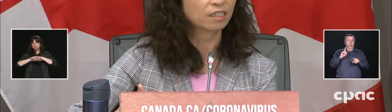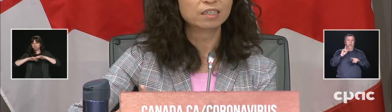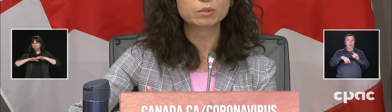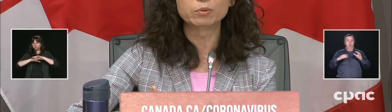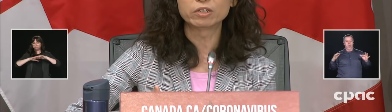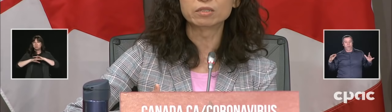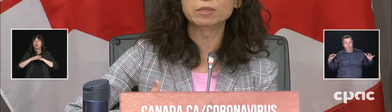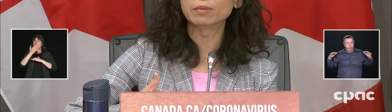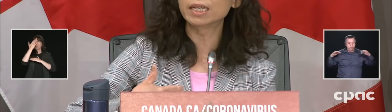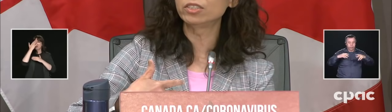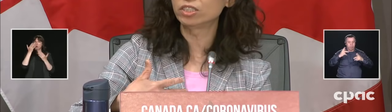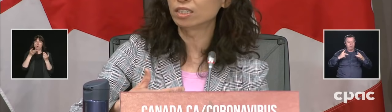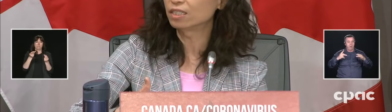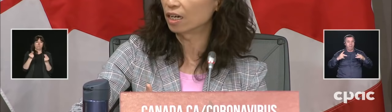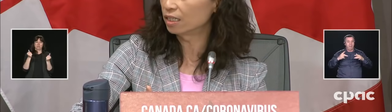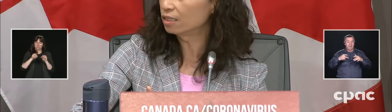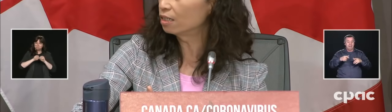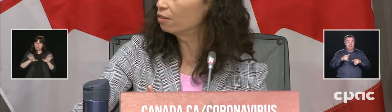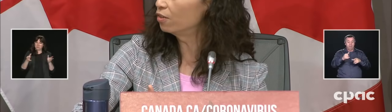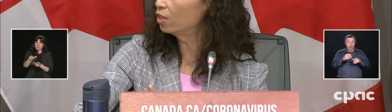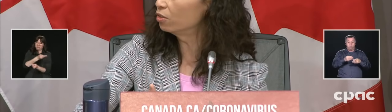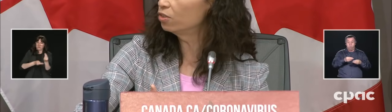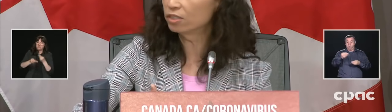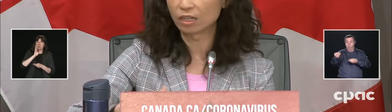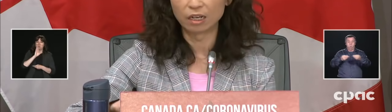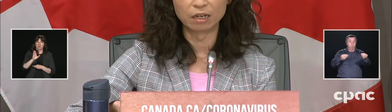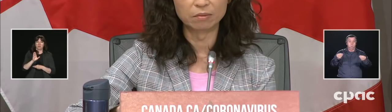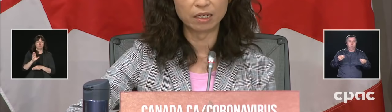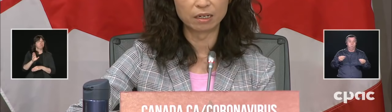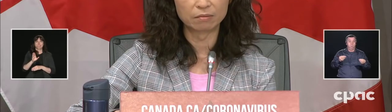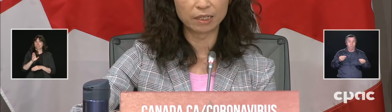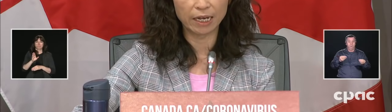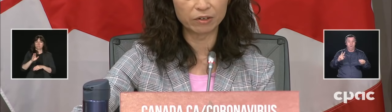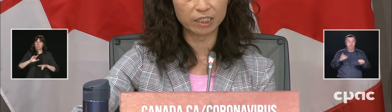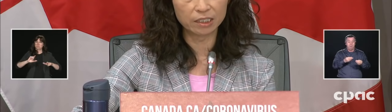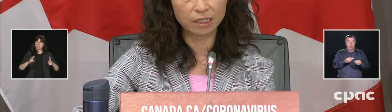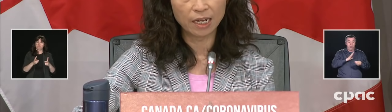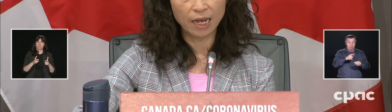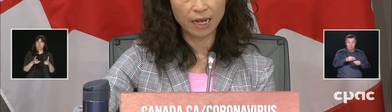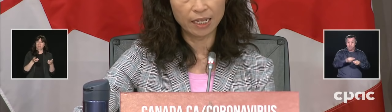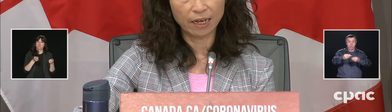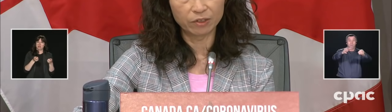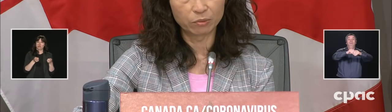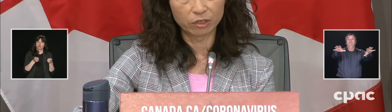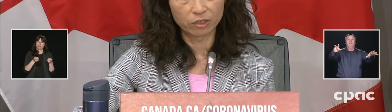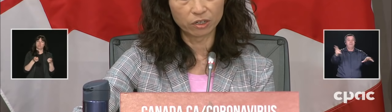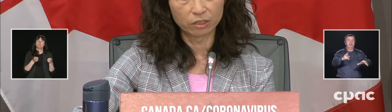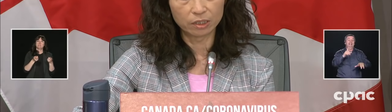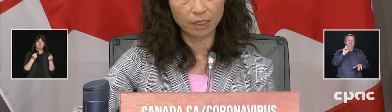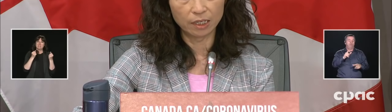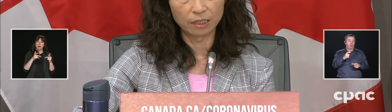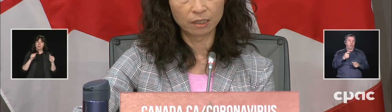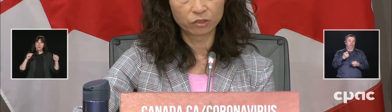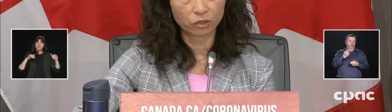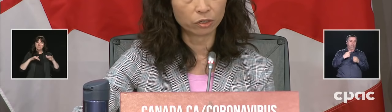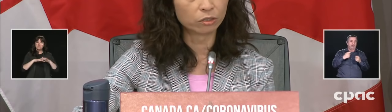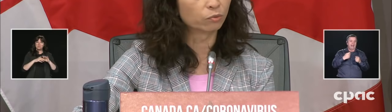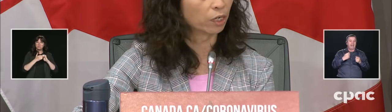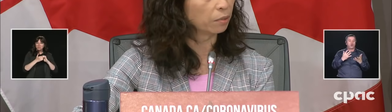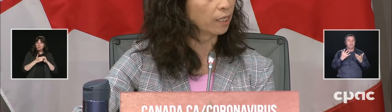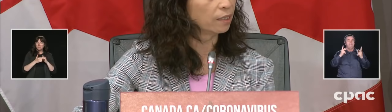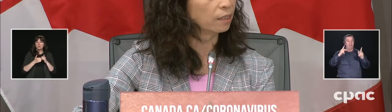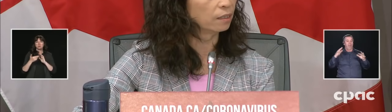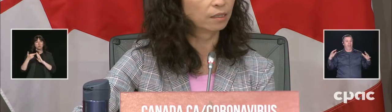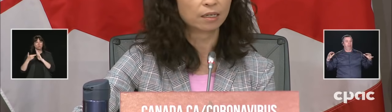fast. People are going to be managing the size of those gatherings and having protocols in